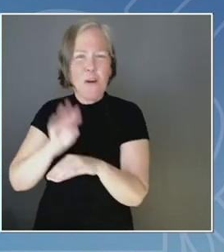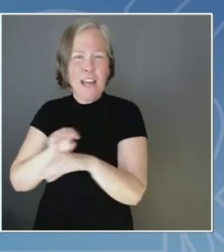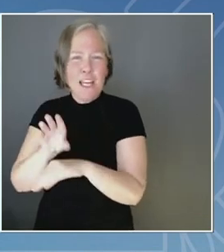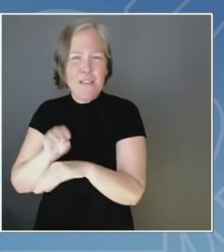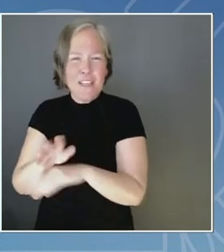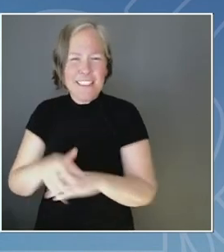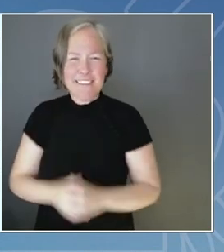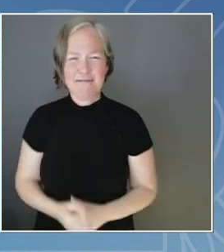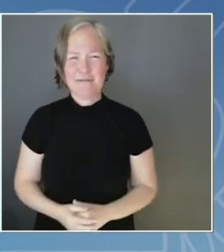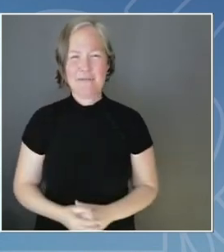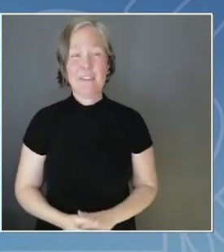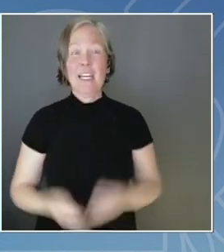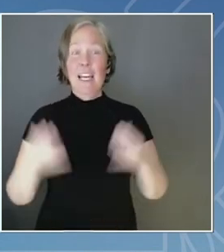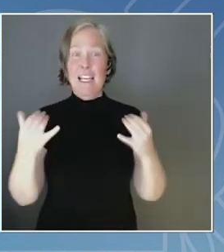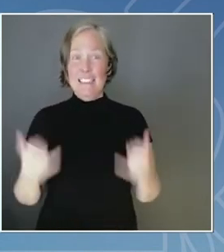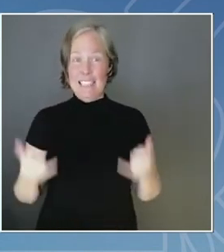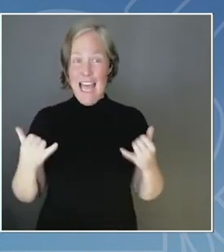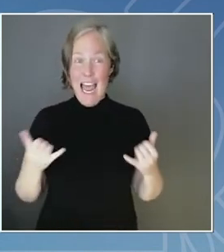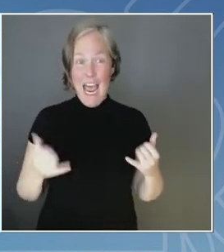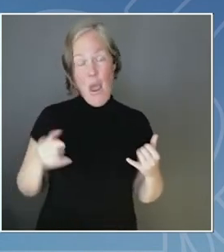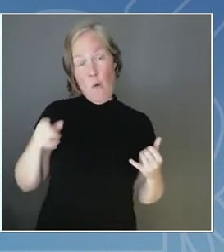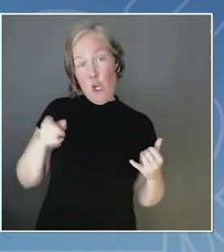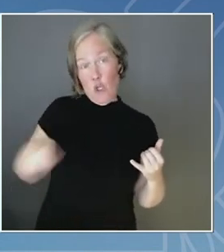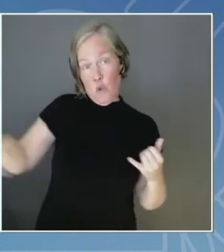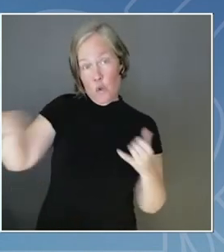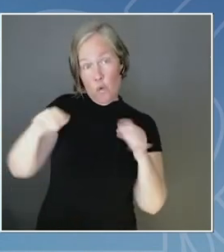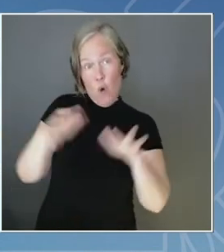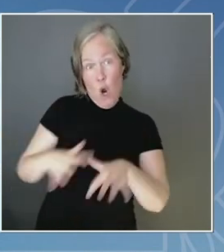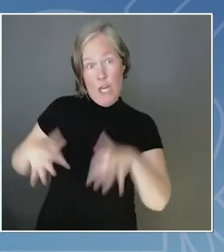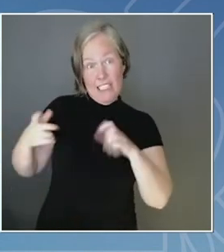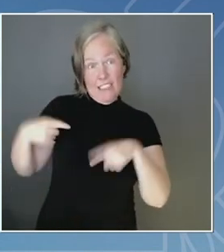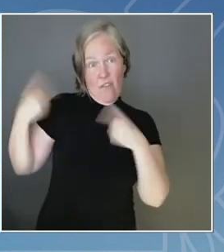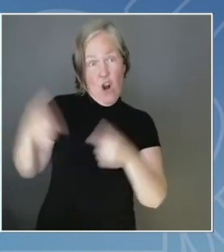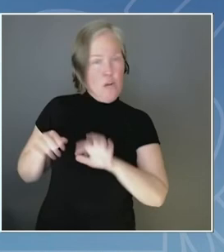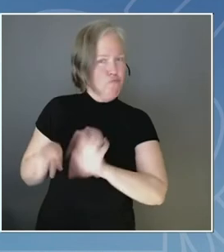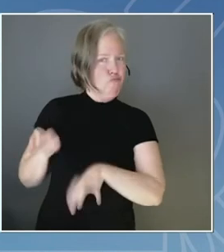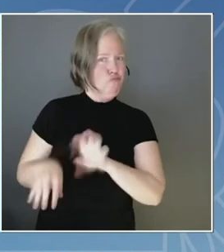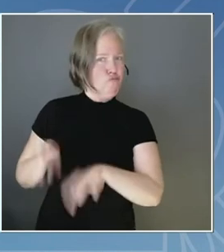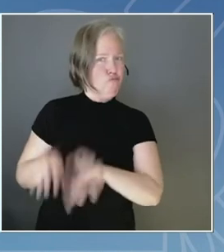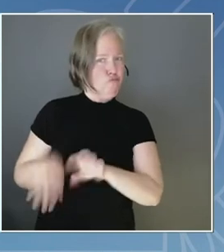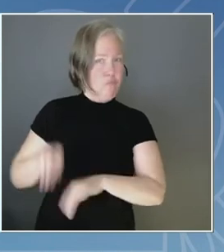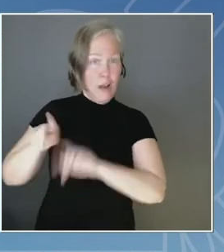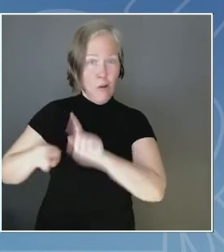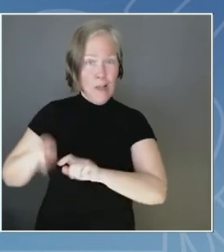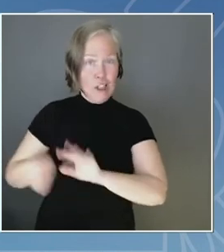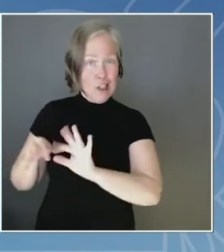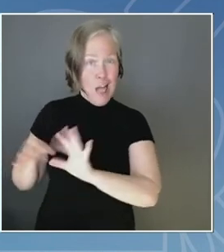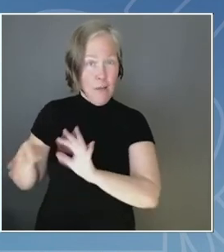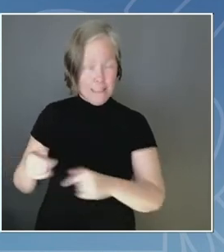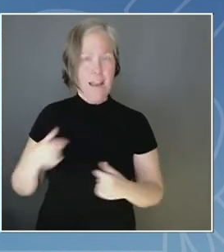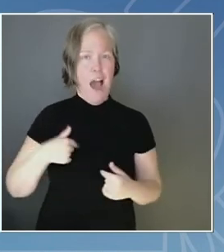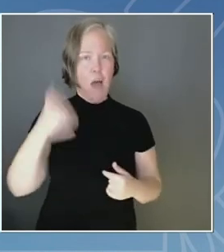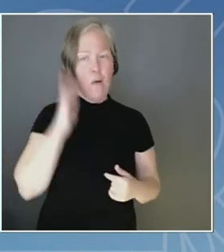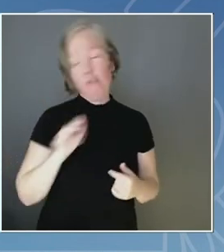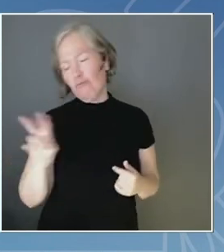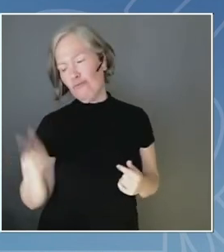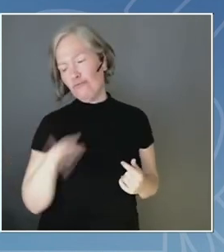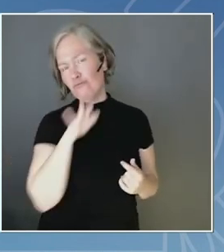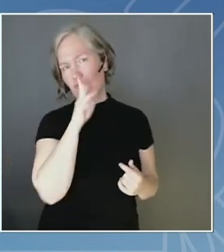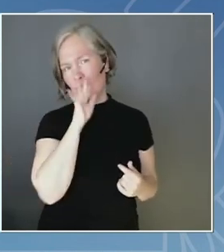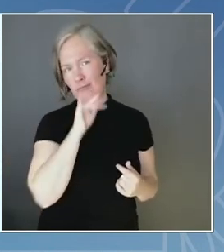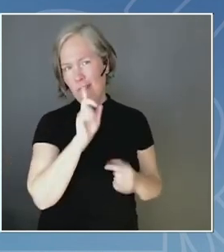to get to ask your questions and comments. We see a number of them already in the chat box. Our team